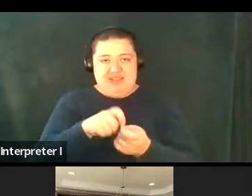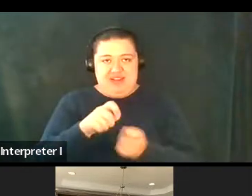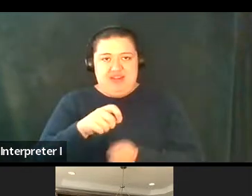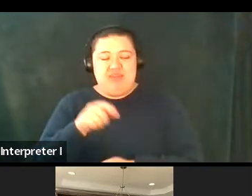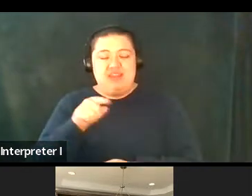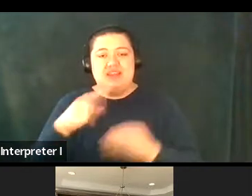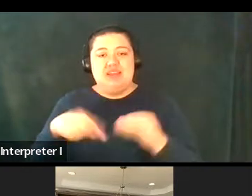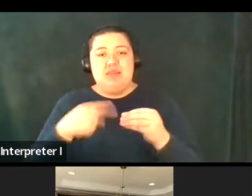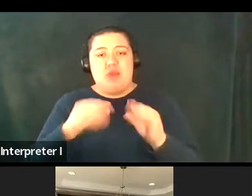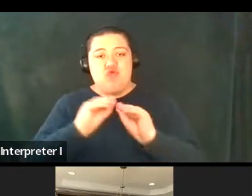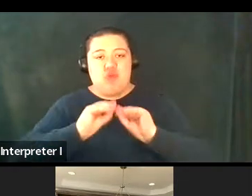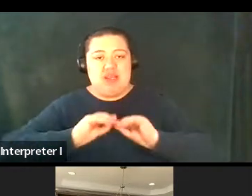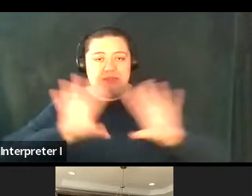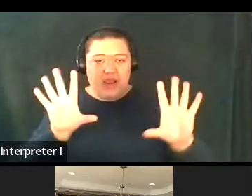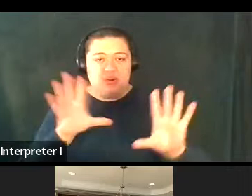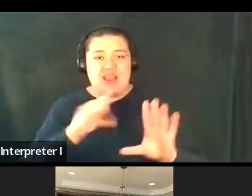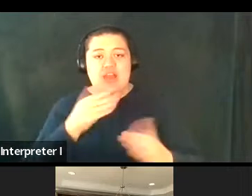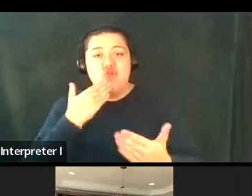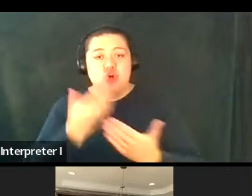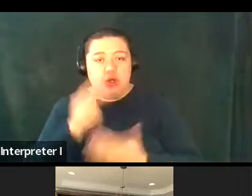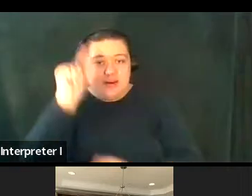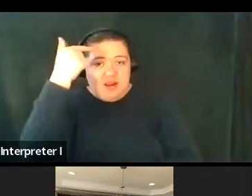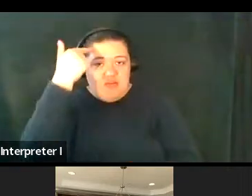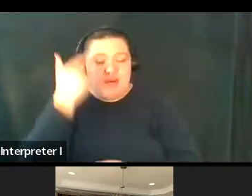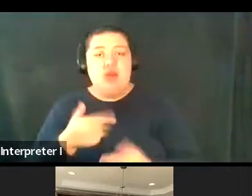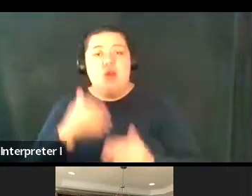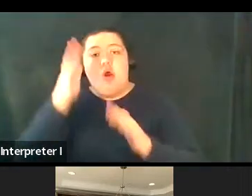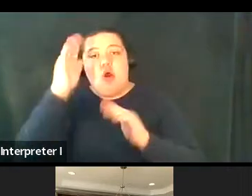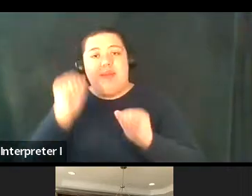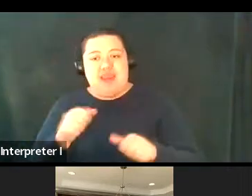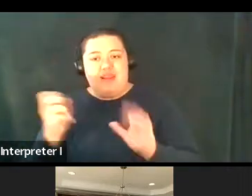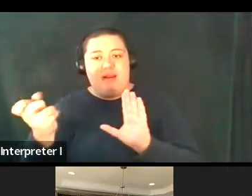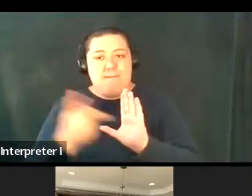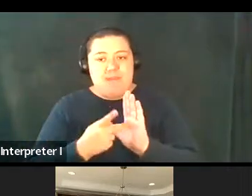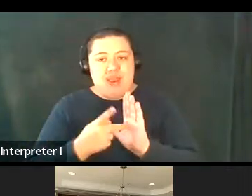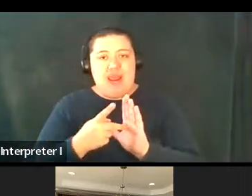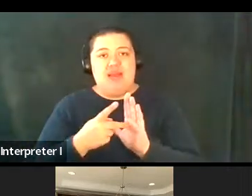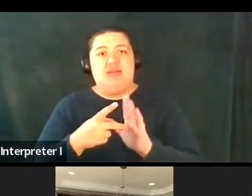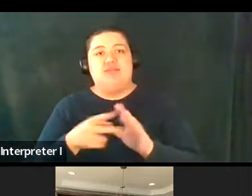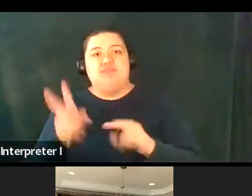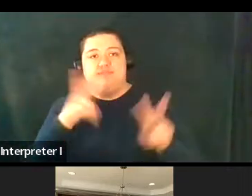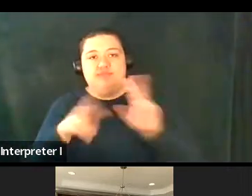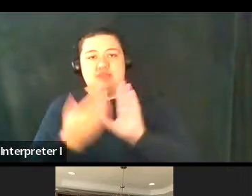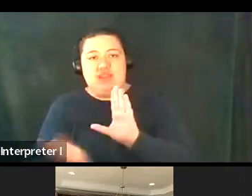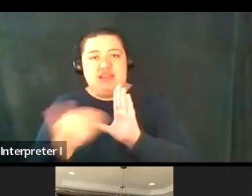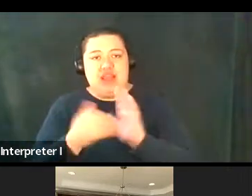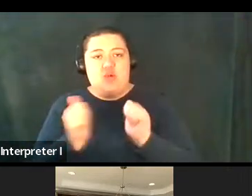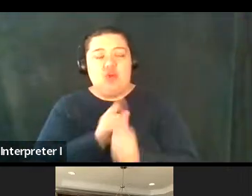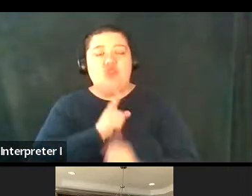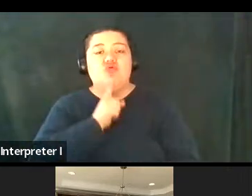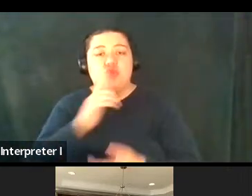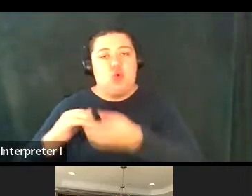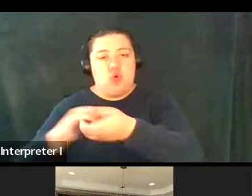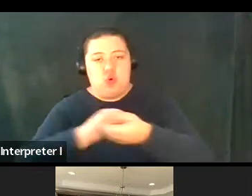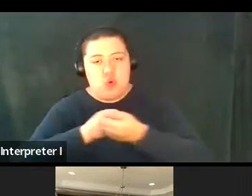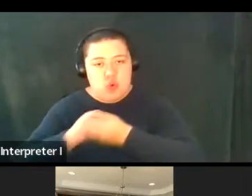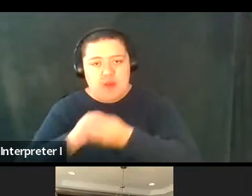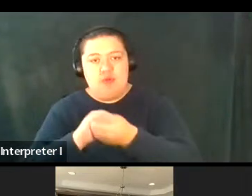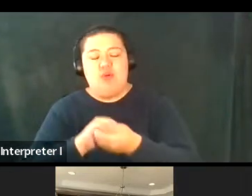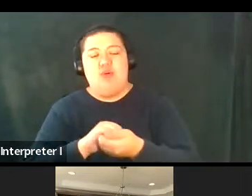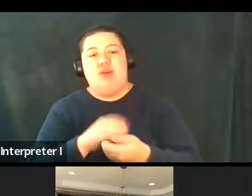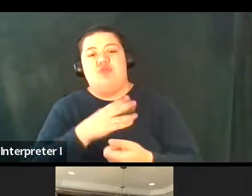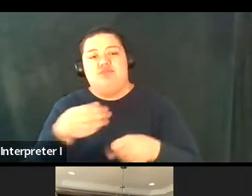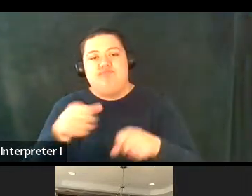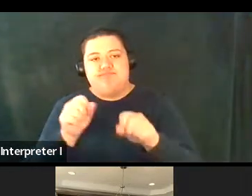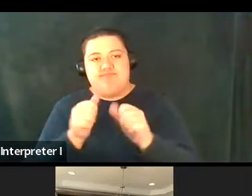is about transparency and good government, and I hope that we can come back to revisit this with true cooperation and collaboration.